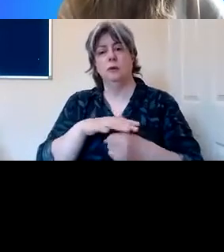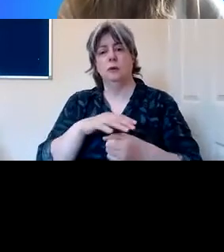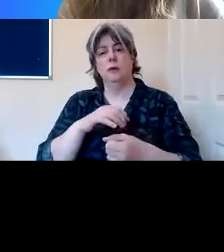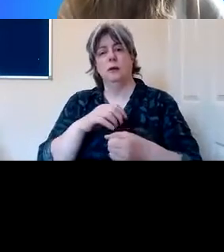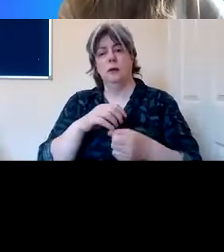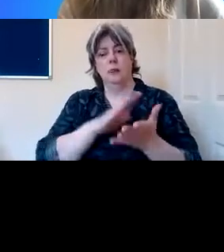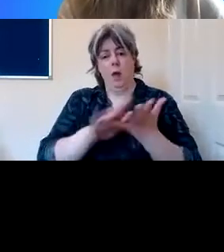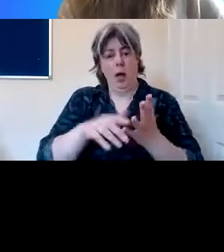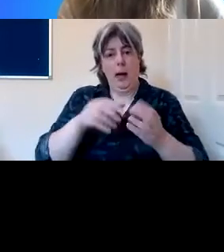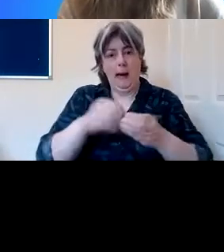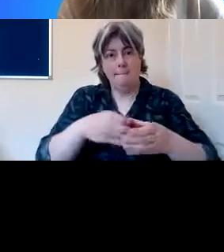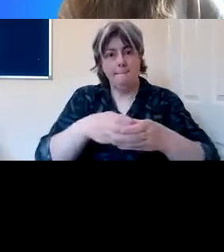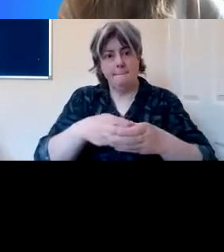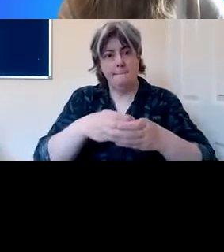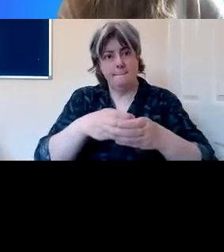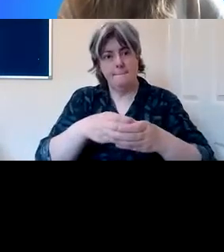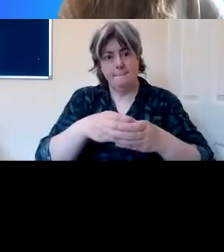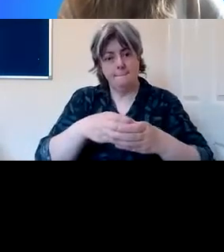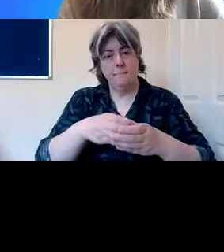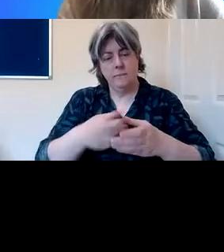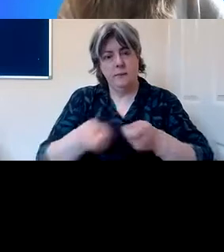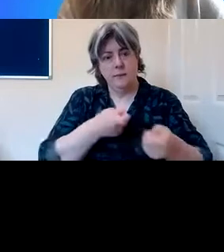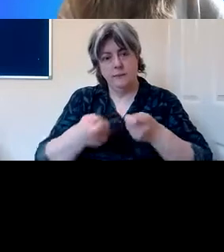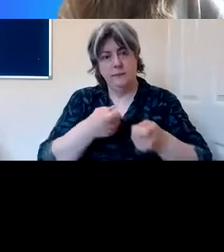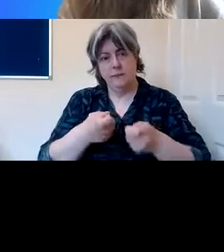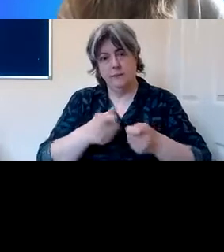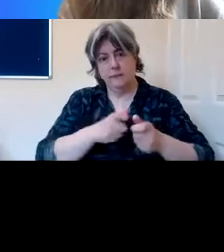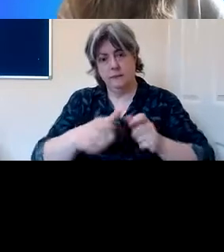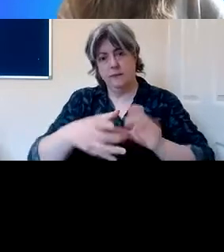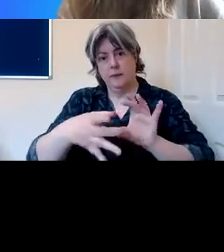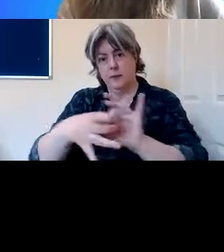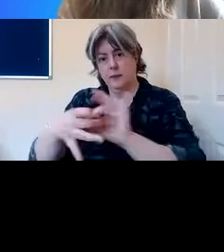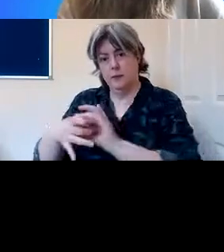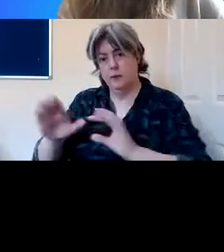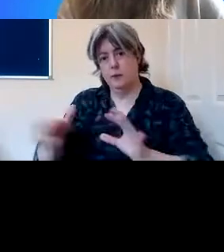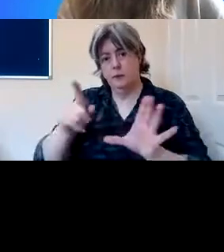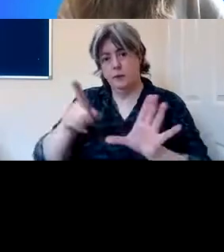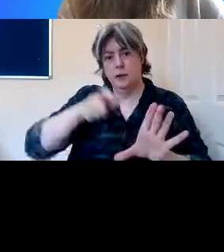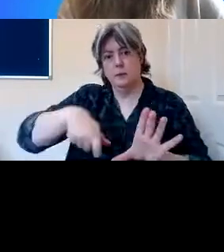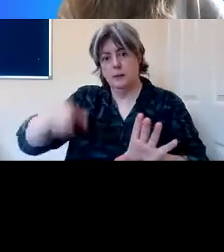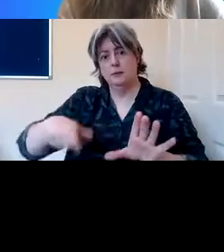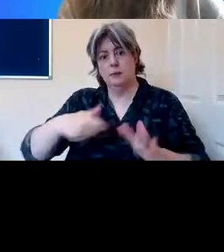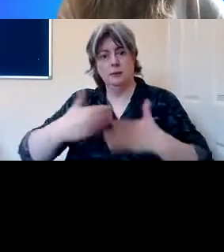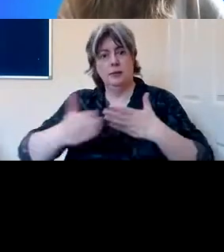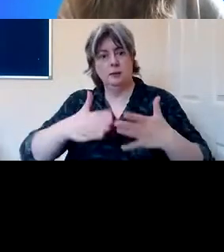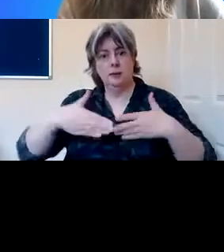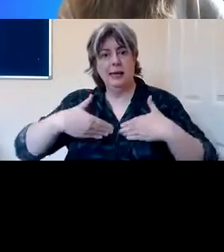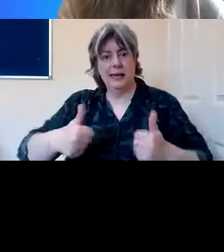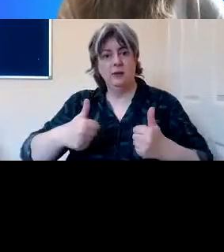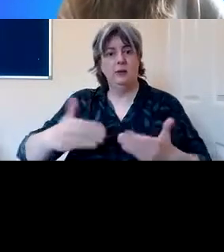touch with the young people and getting everybody back and dealing with all of the health and safety and the regulations. It has